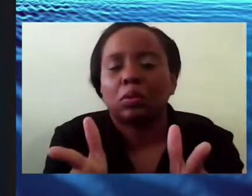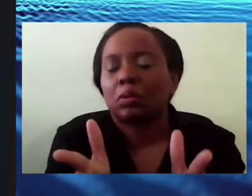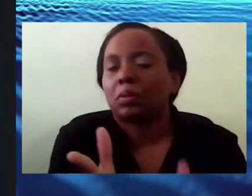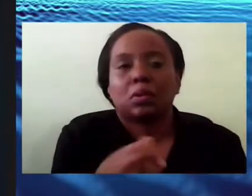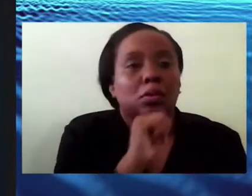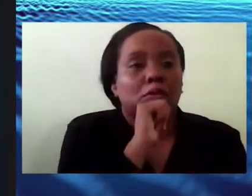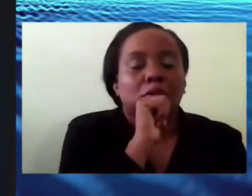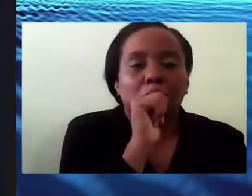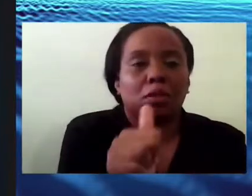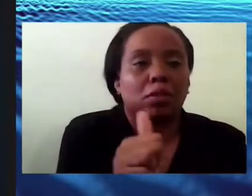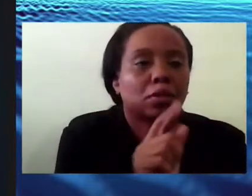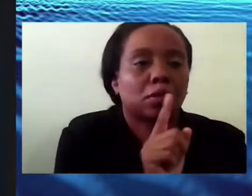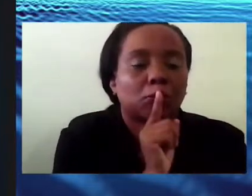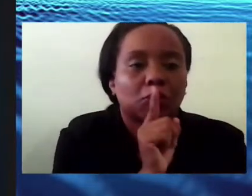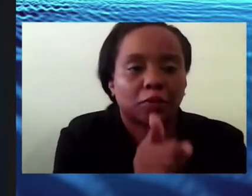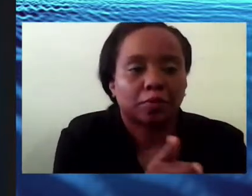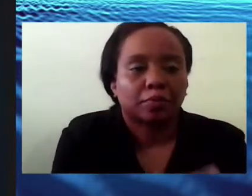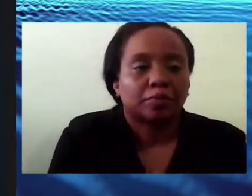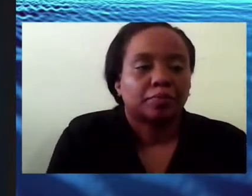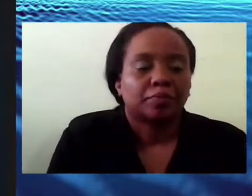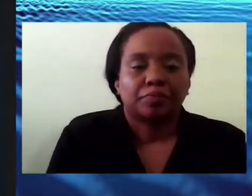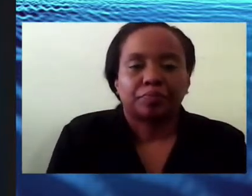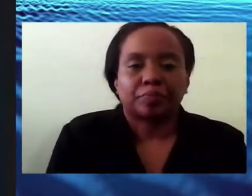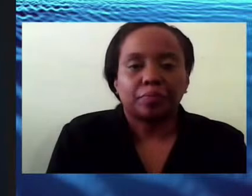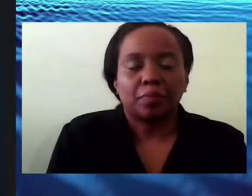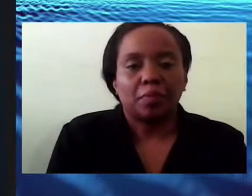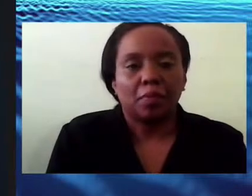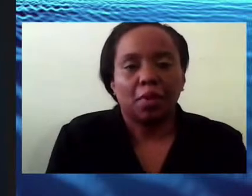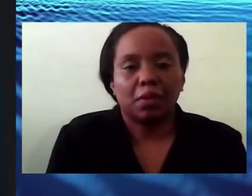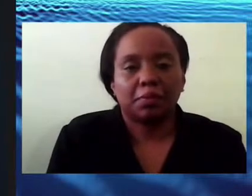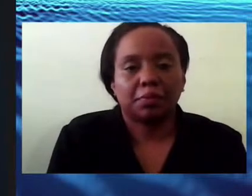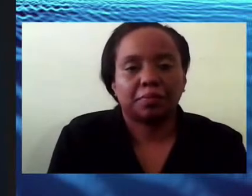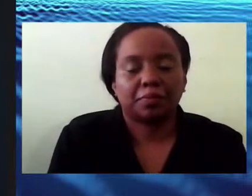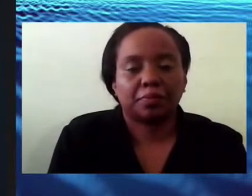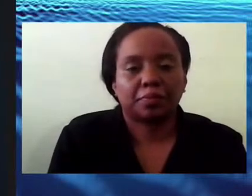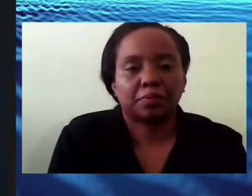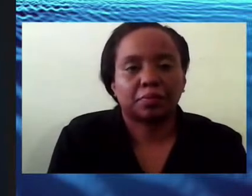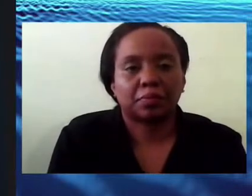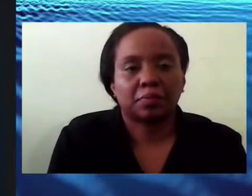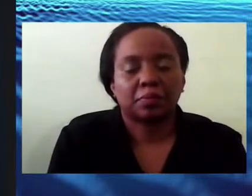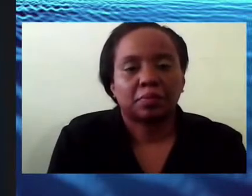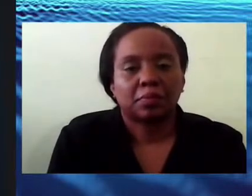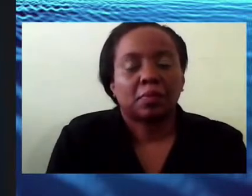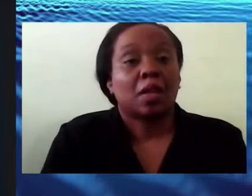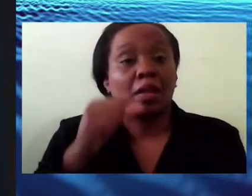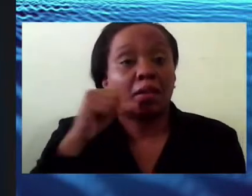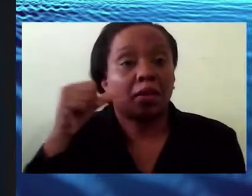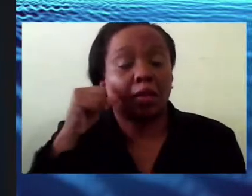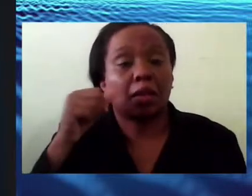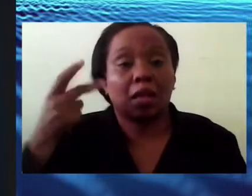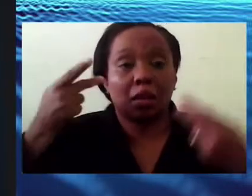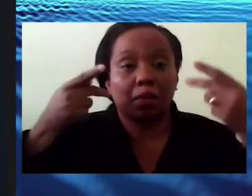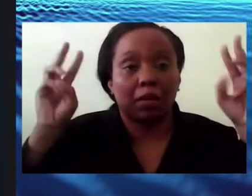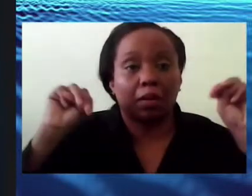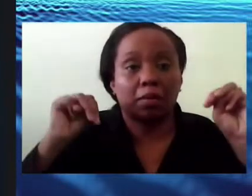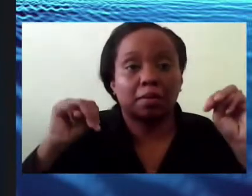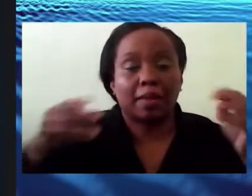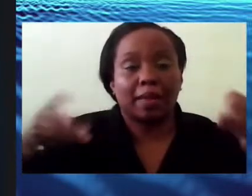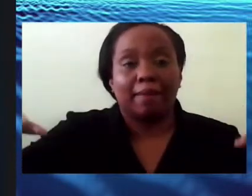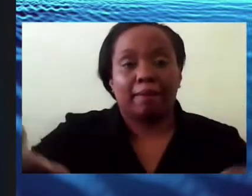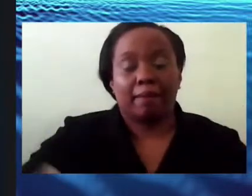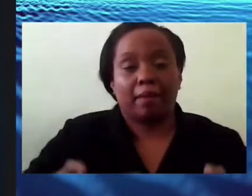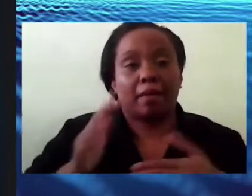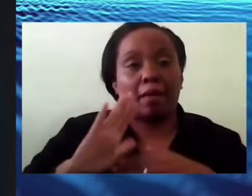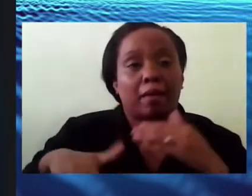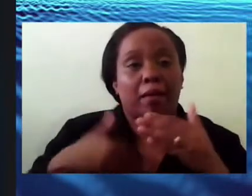further from the truth. Yesterday, the Prime Minister invited all of the major contractors up to the airport on site, and we had a meeting on